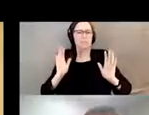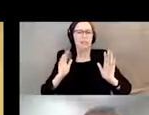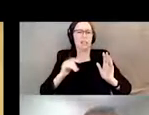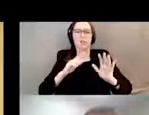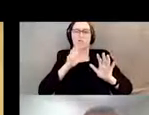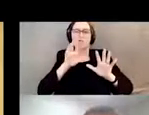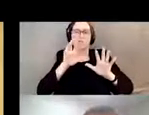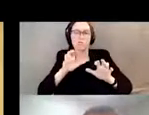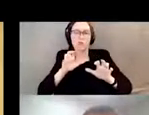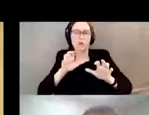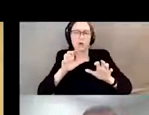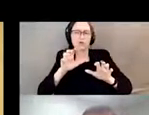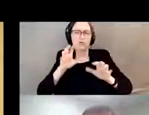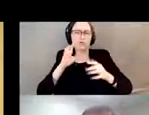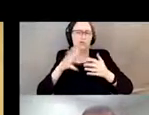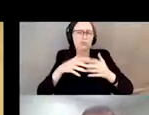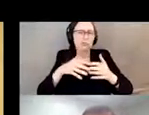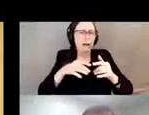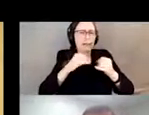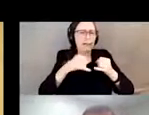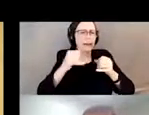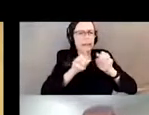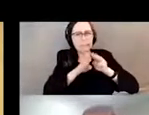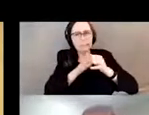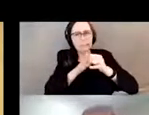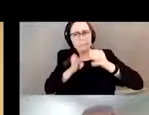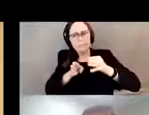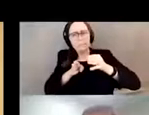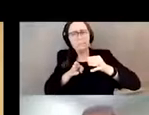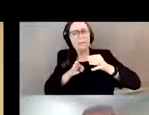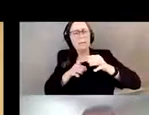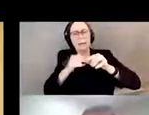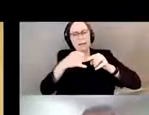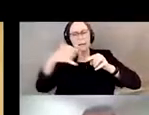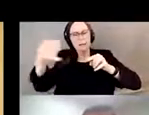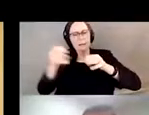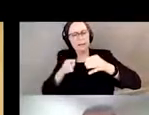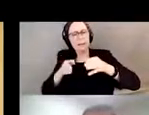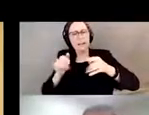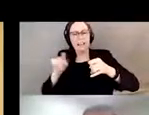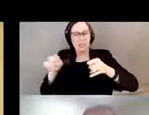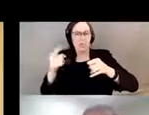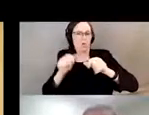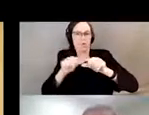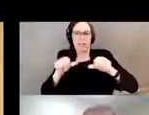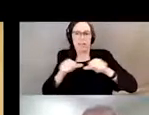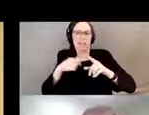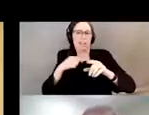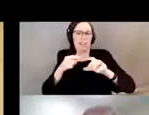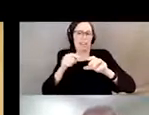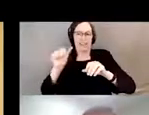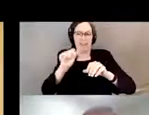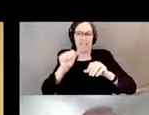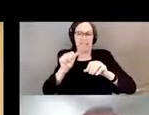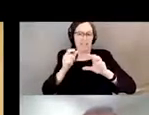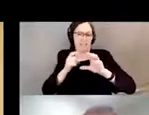that you're seeing on either side of it, that's the only area that the Soviets and Afghans technically control. Everything